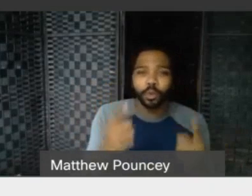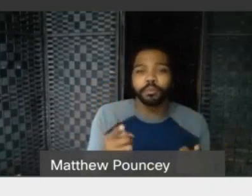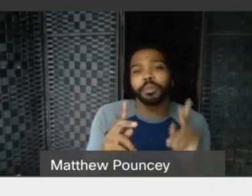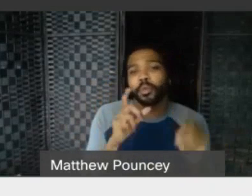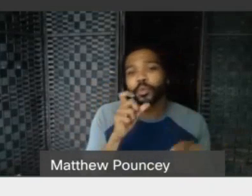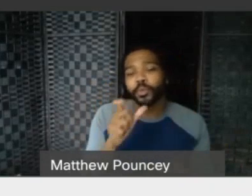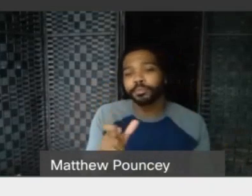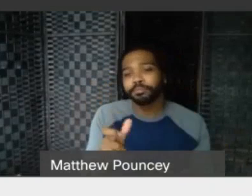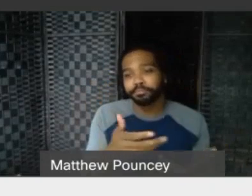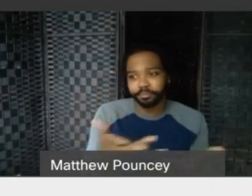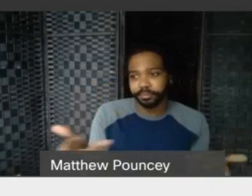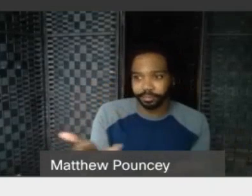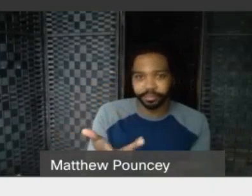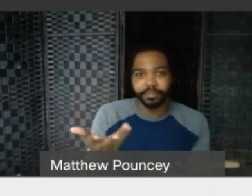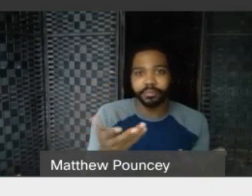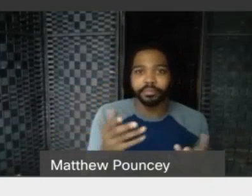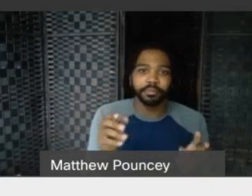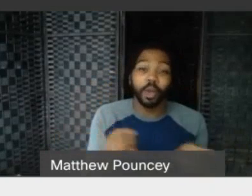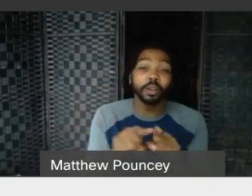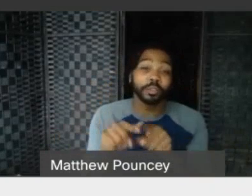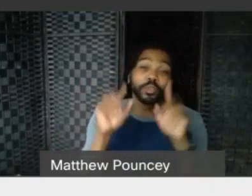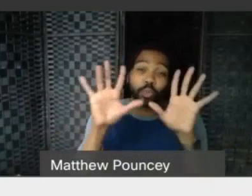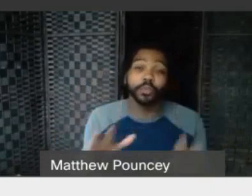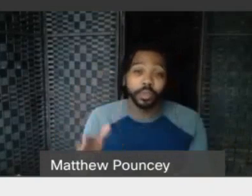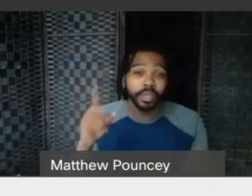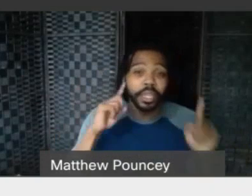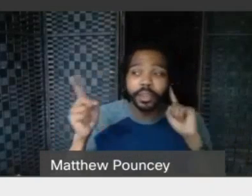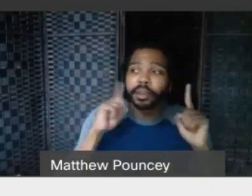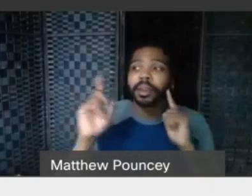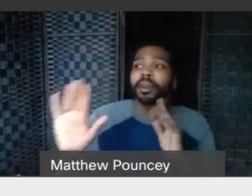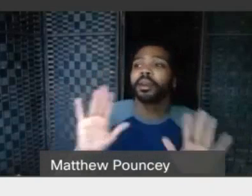people. It's also wonderful for us to be able to hear from folks. So